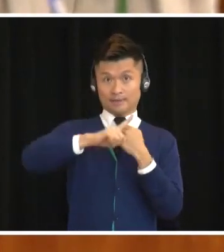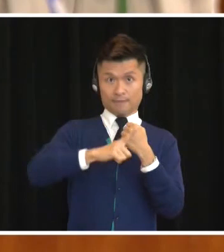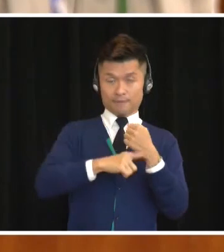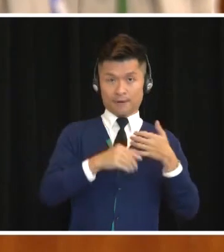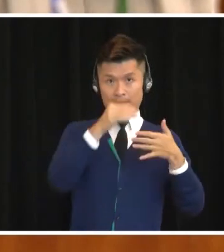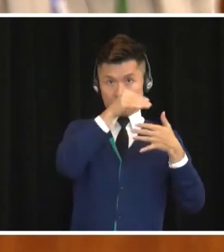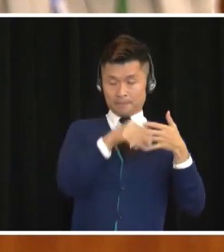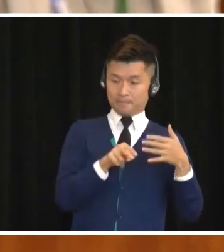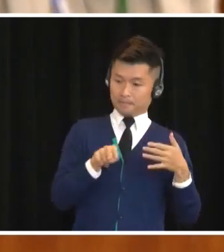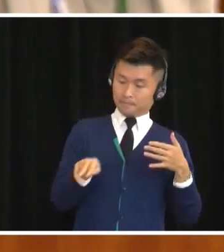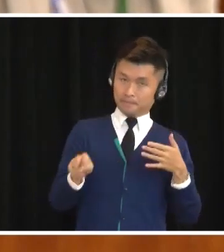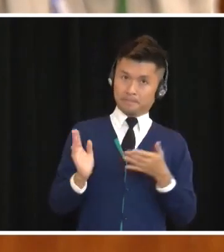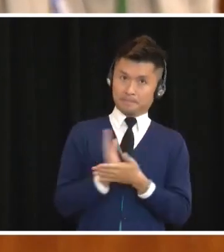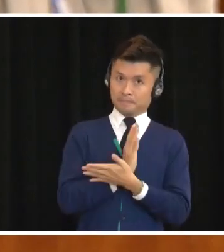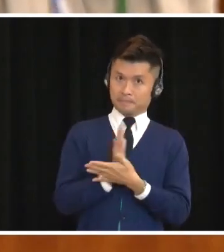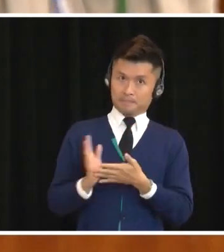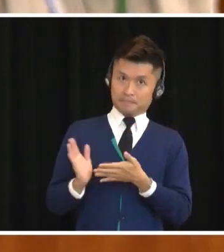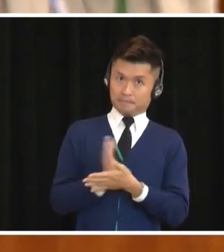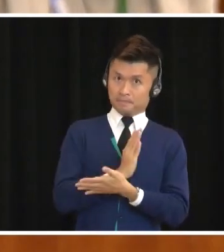again,